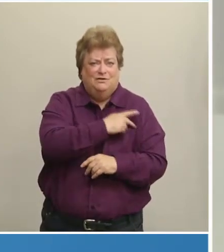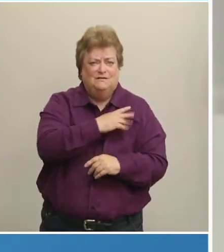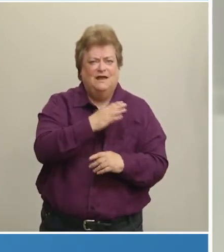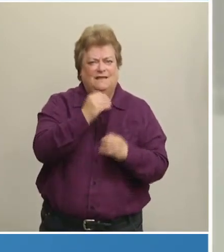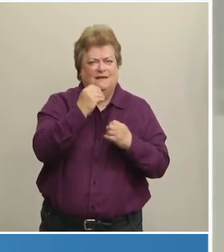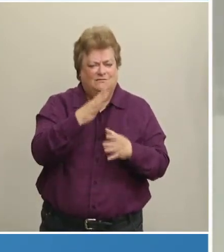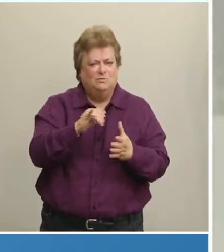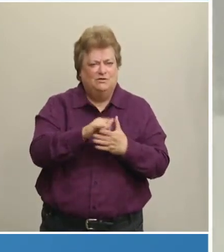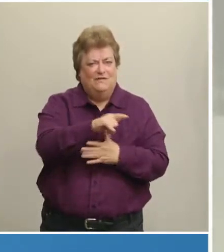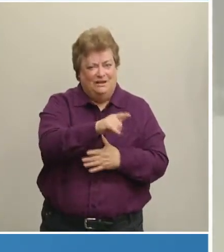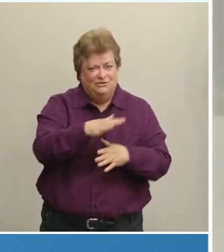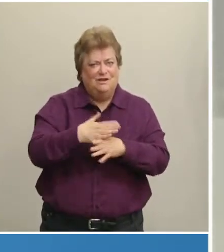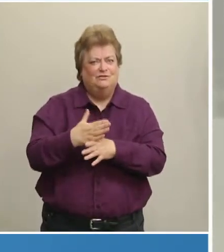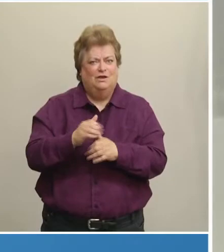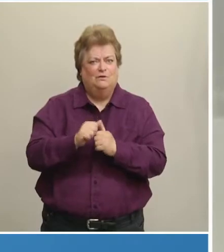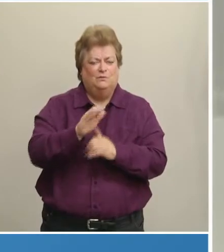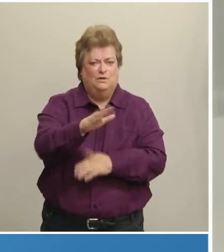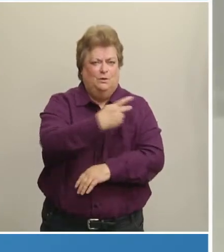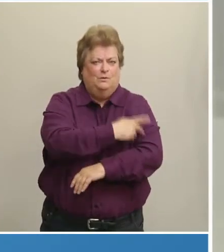them.